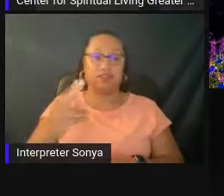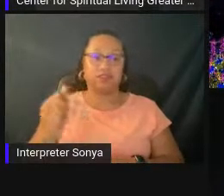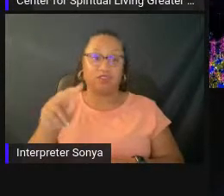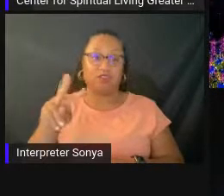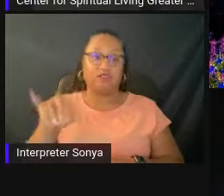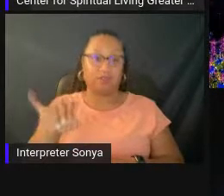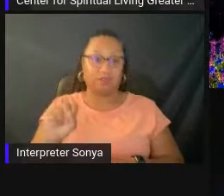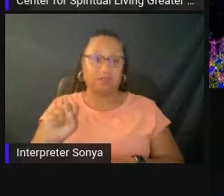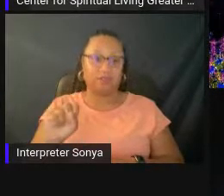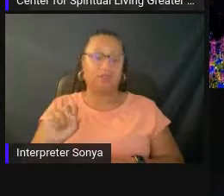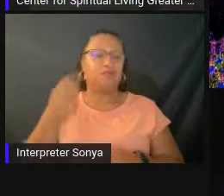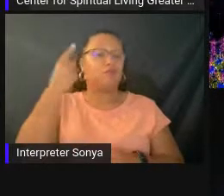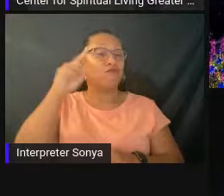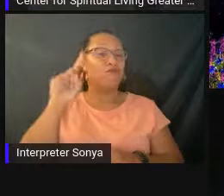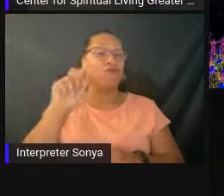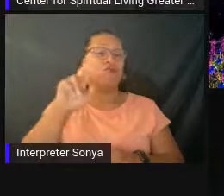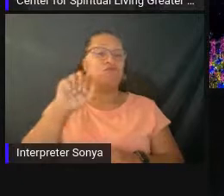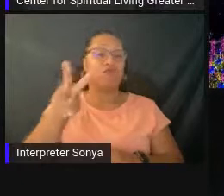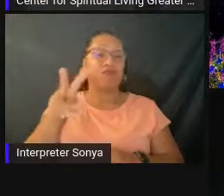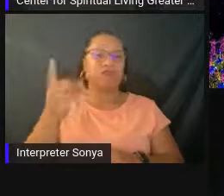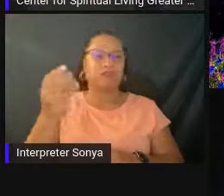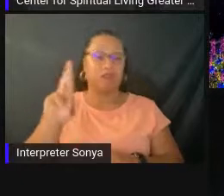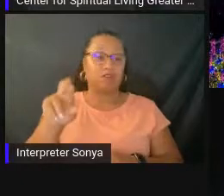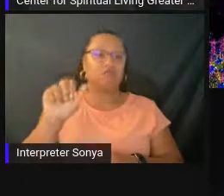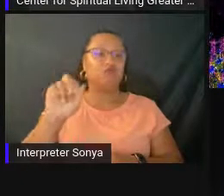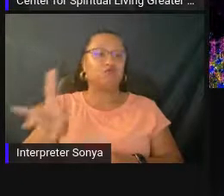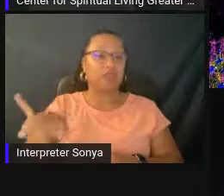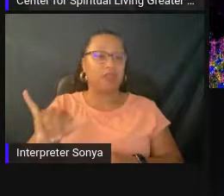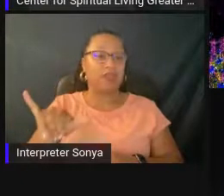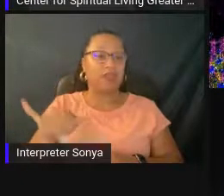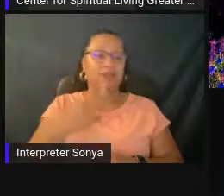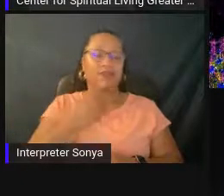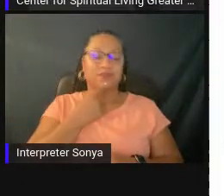Ray, thank you for your service.